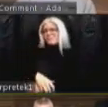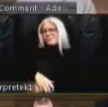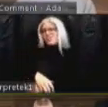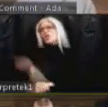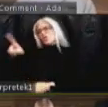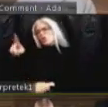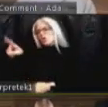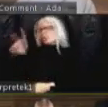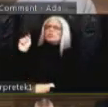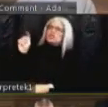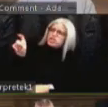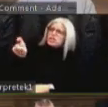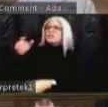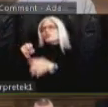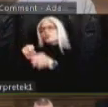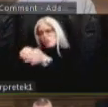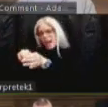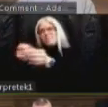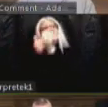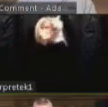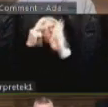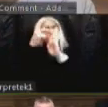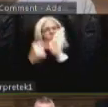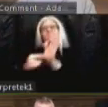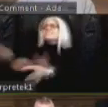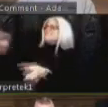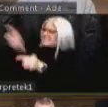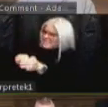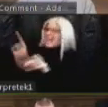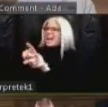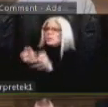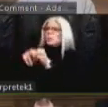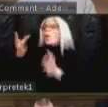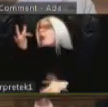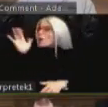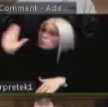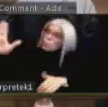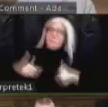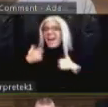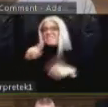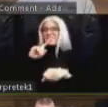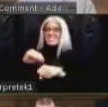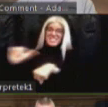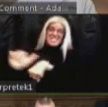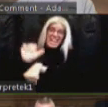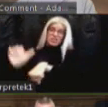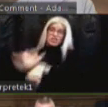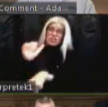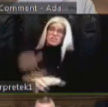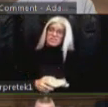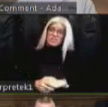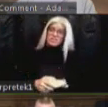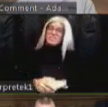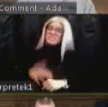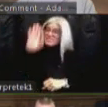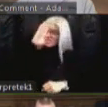a rider, your life is in danger. There's people that will take and beat you to death right there on the